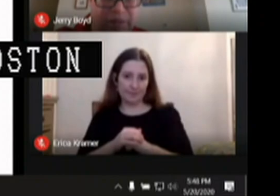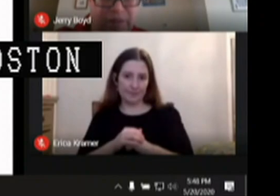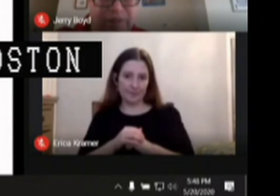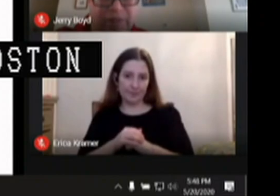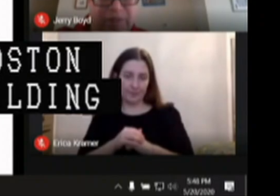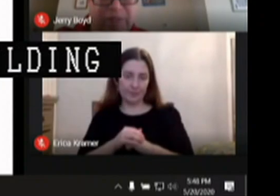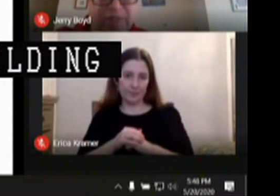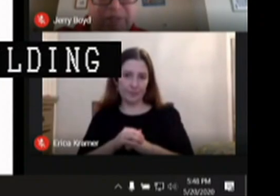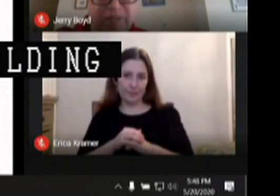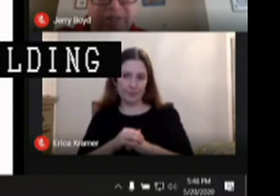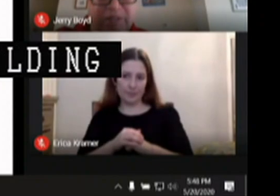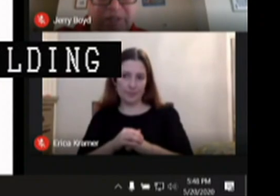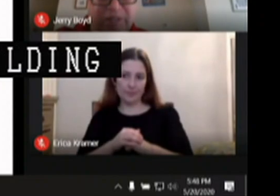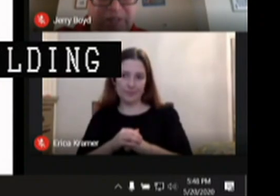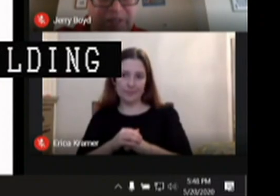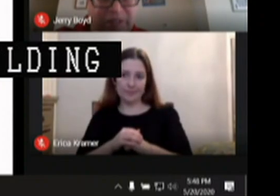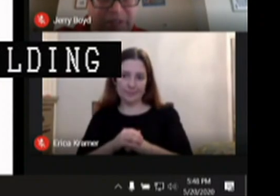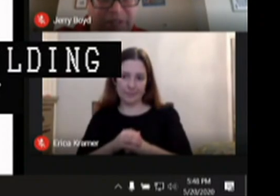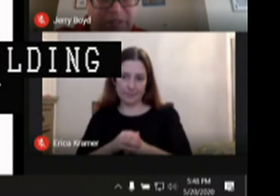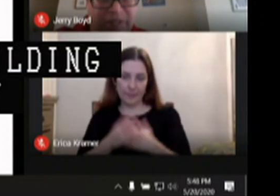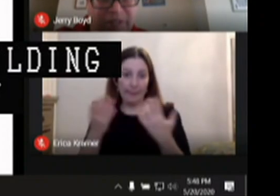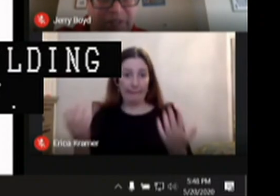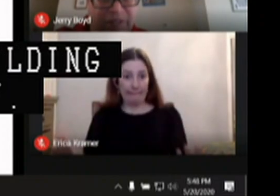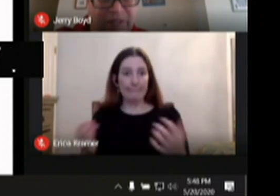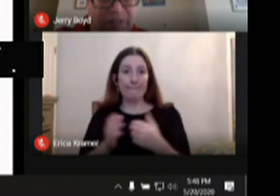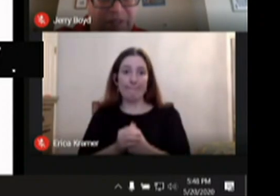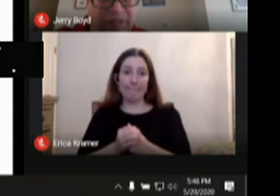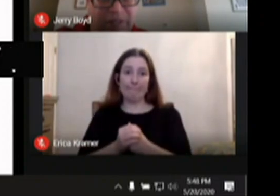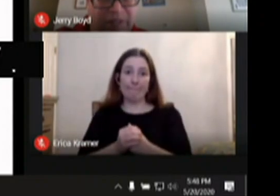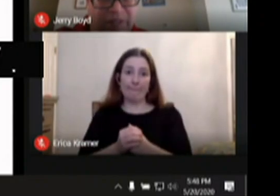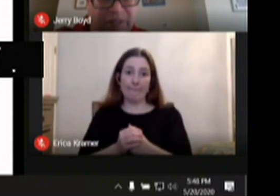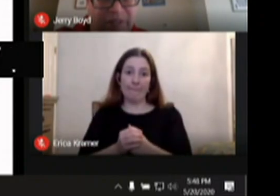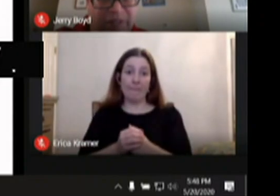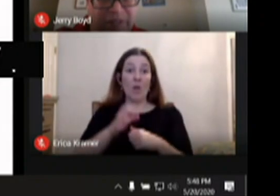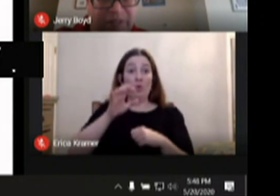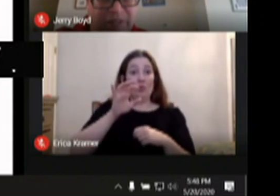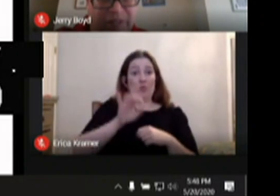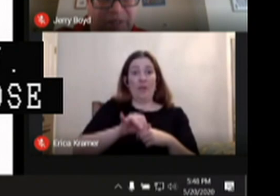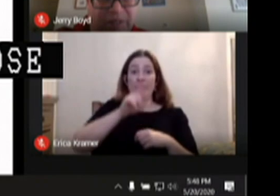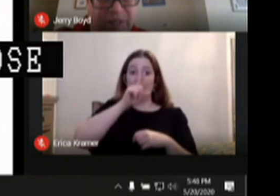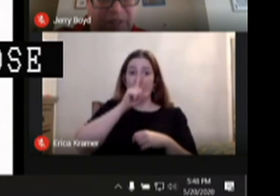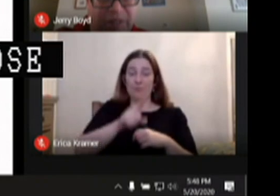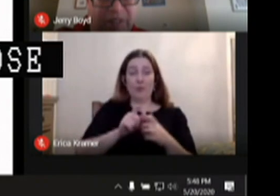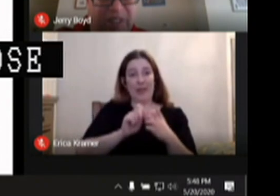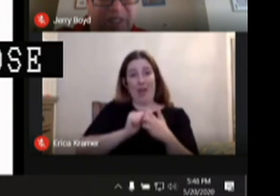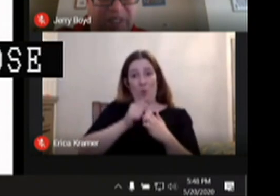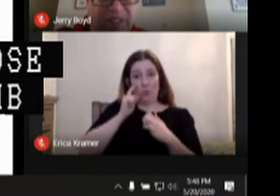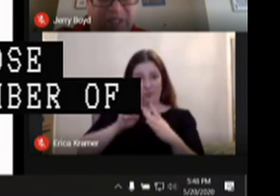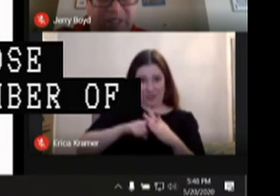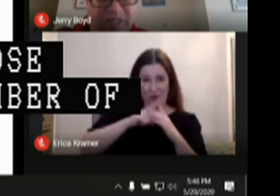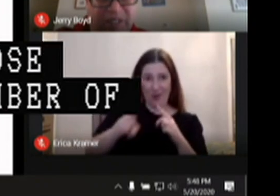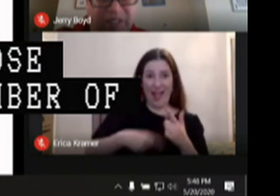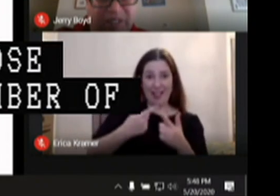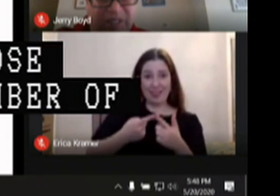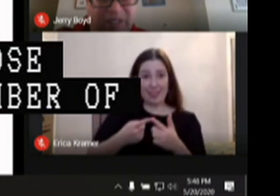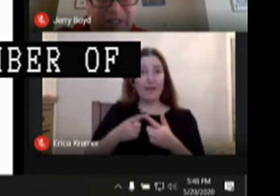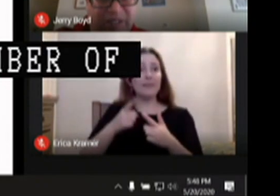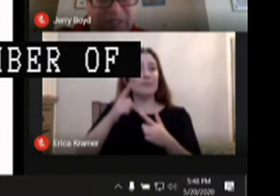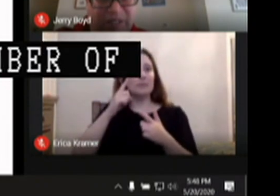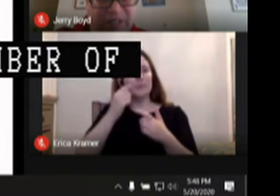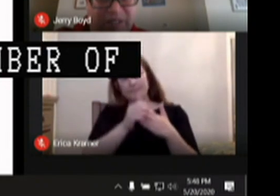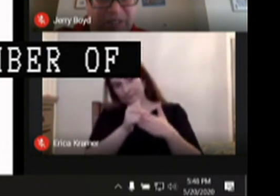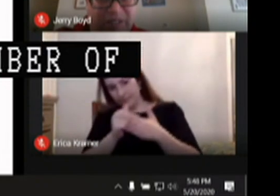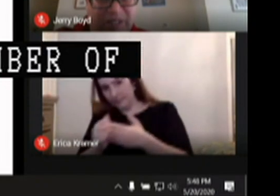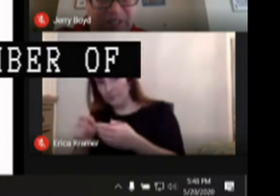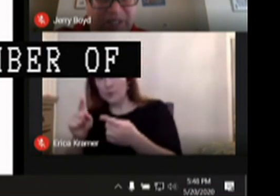legacy. So overlaid on top of those guiding principles are a number of really specific elements and principles of program